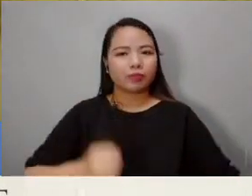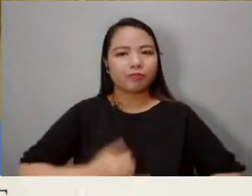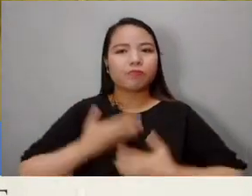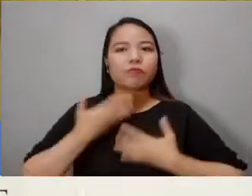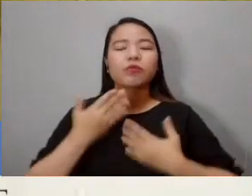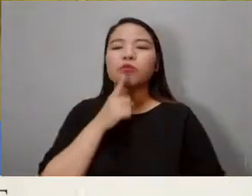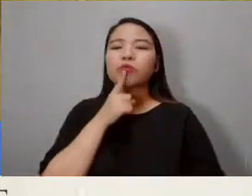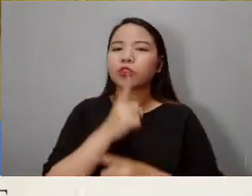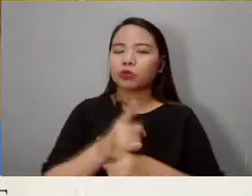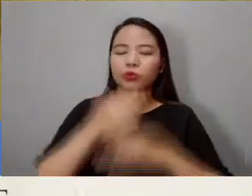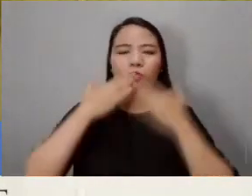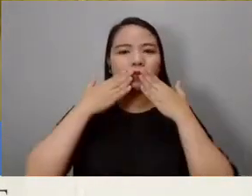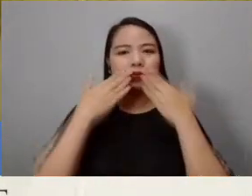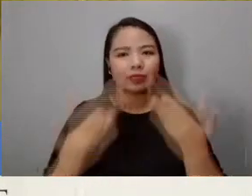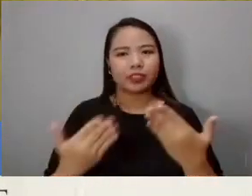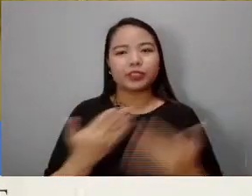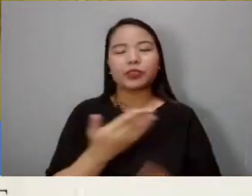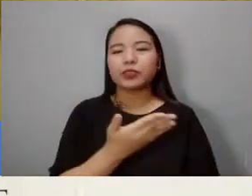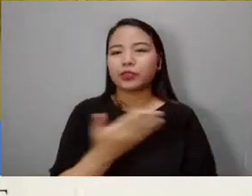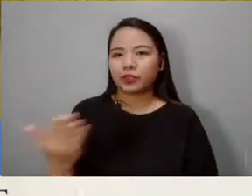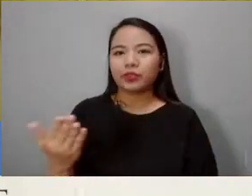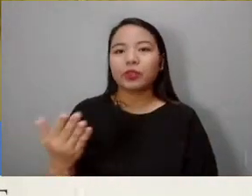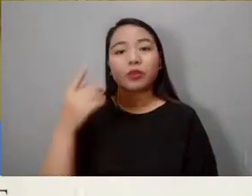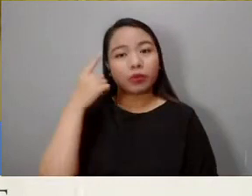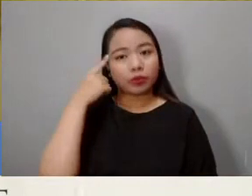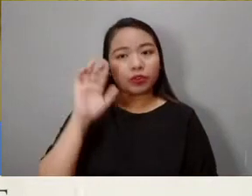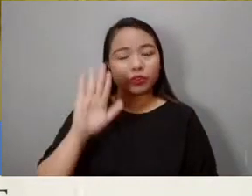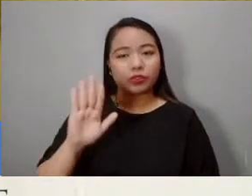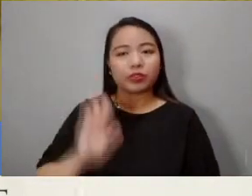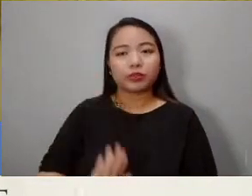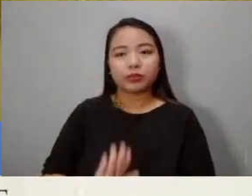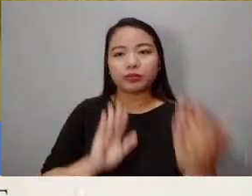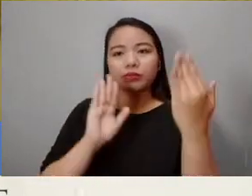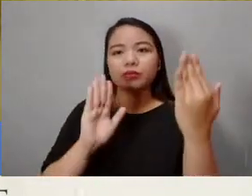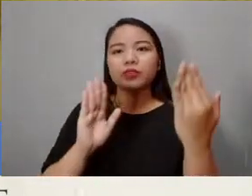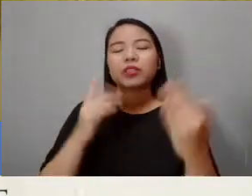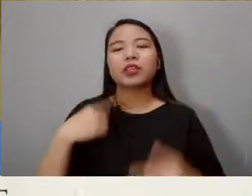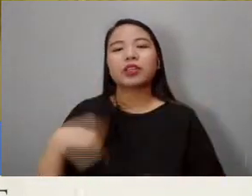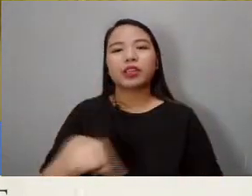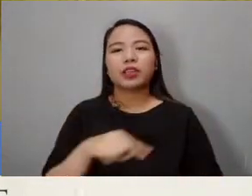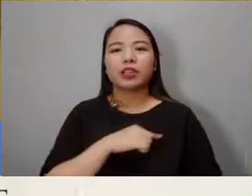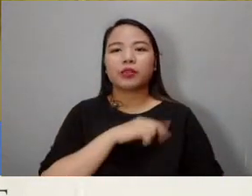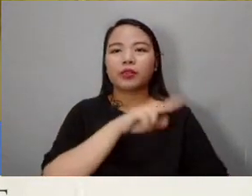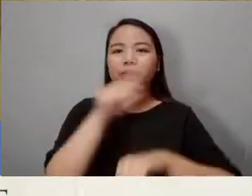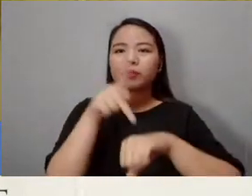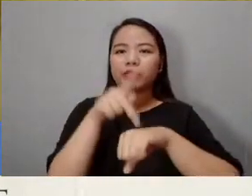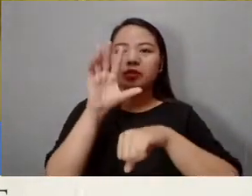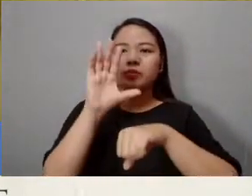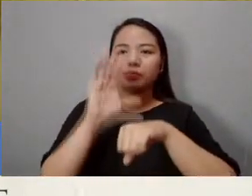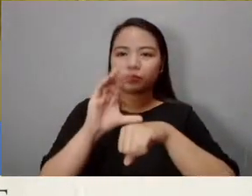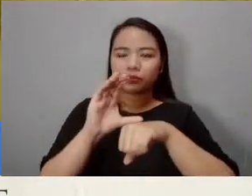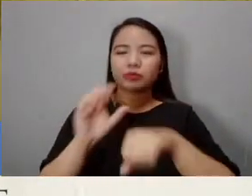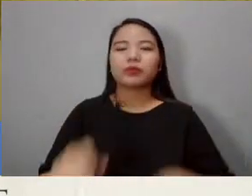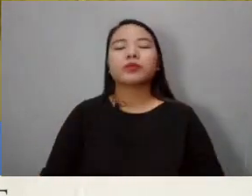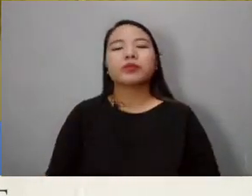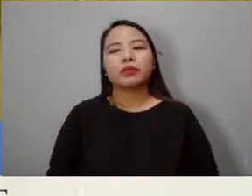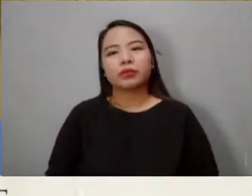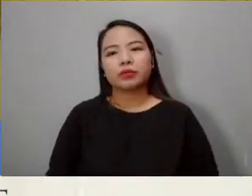you for your presence in our local church. Your